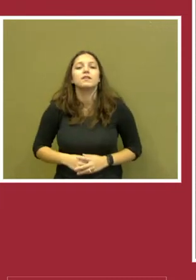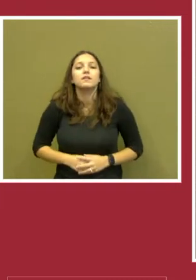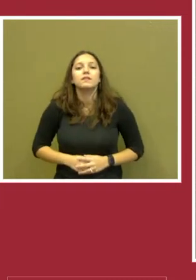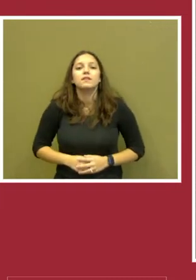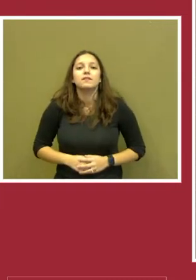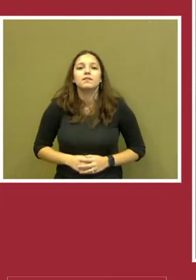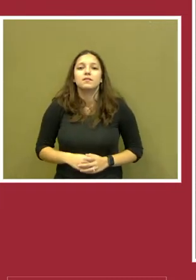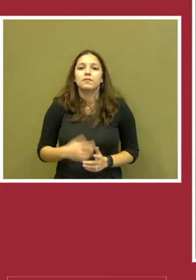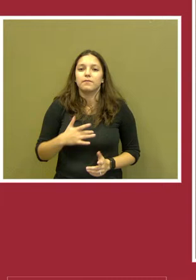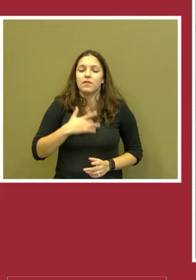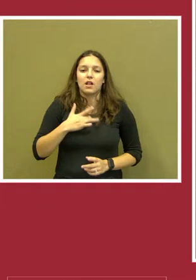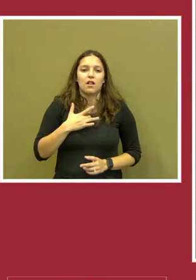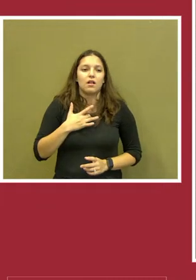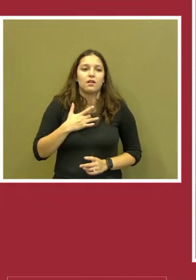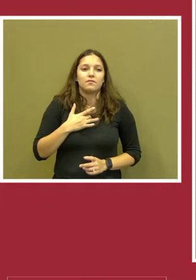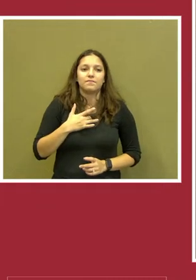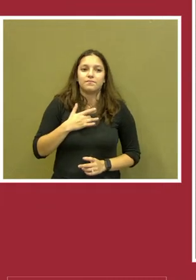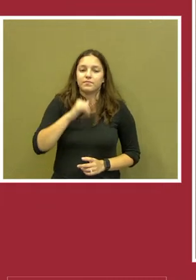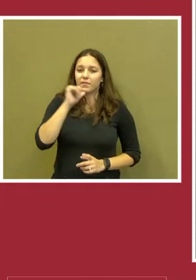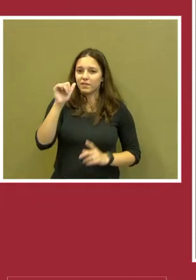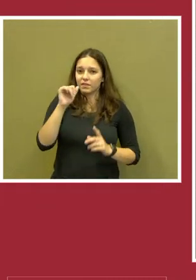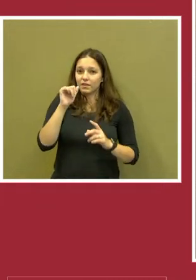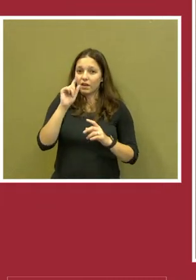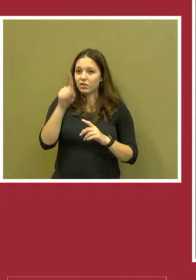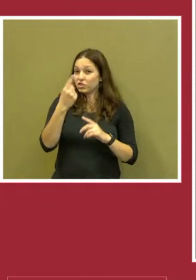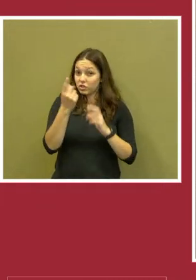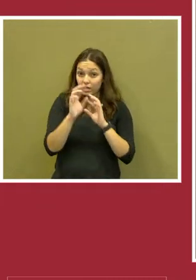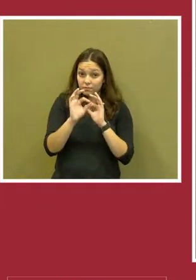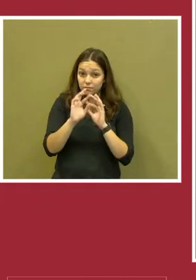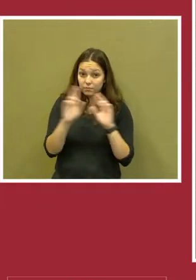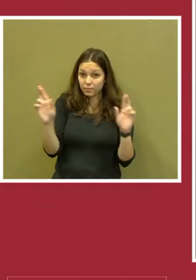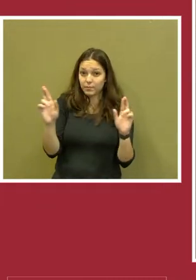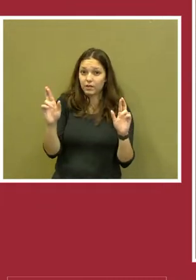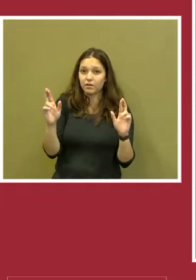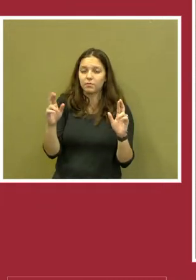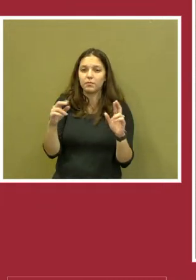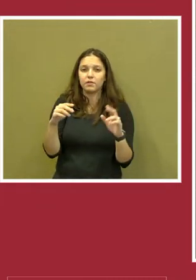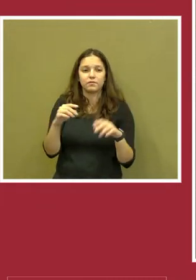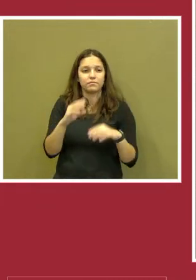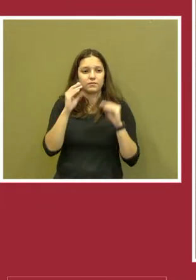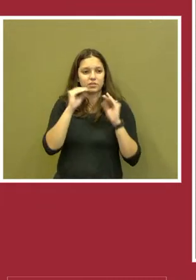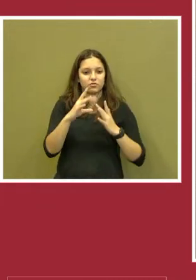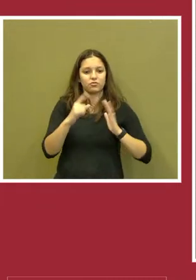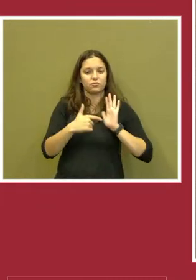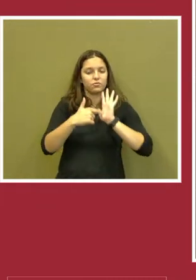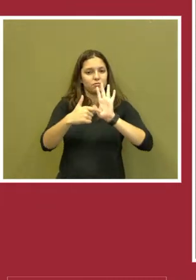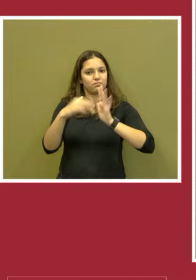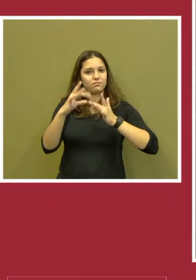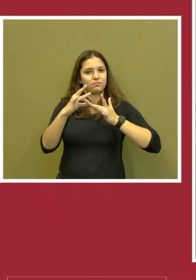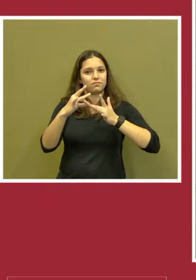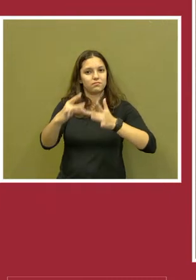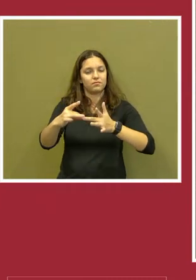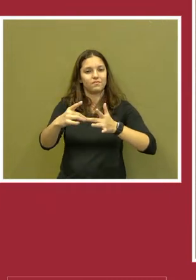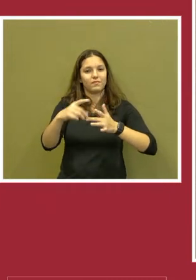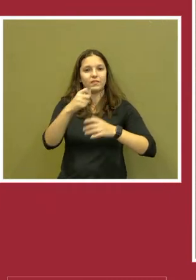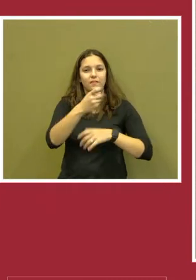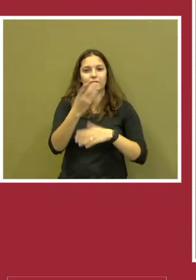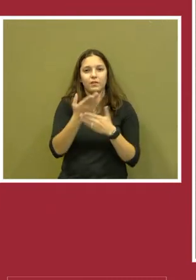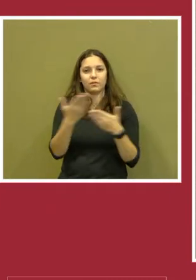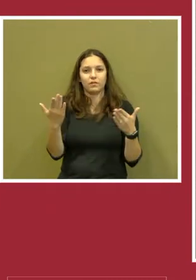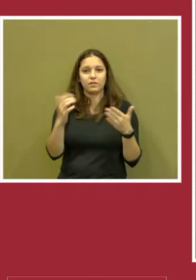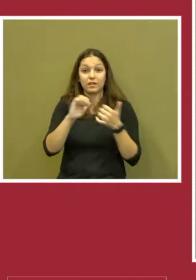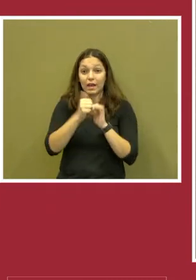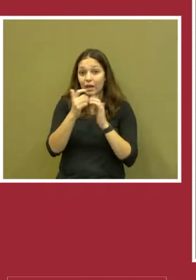They feel not only prepared, but they feel like they're teachers and showing and leading on a couple of different fronts, how to